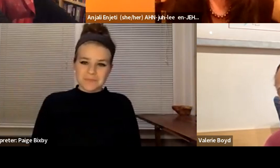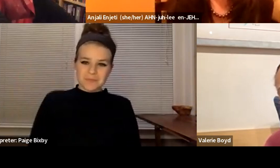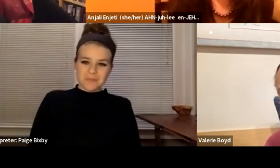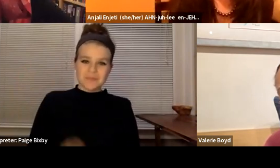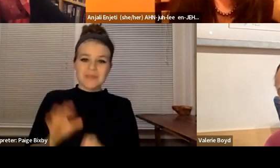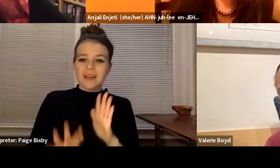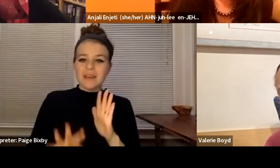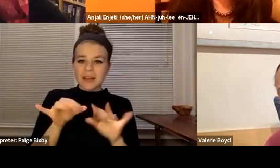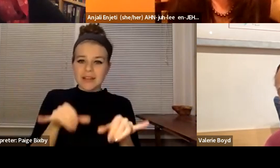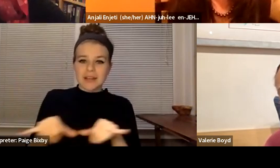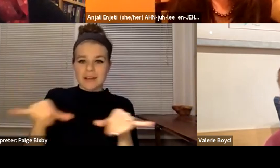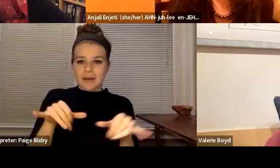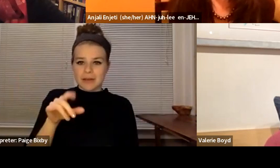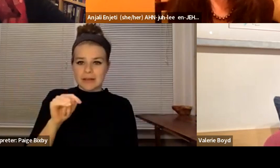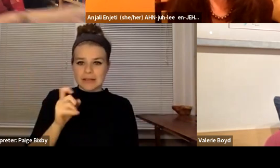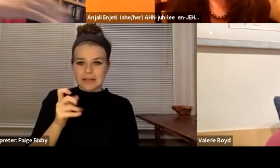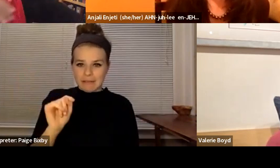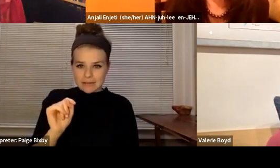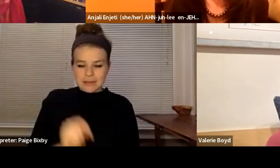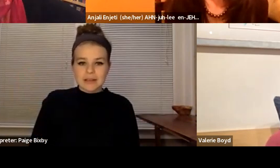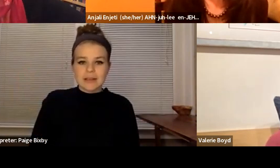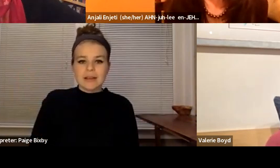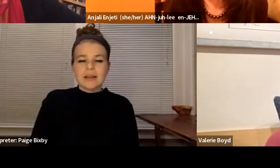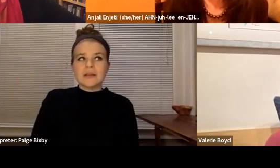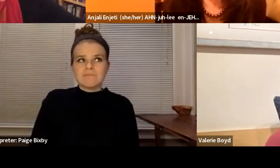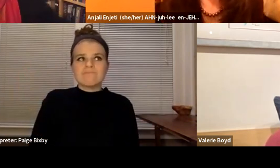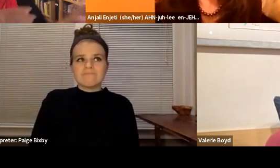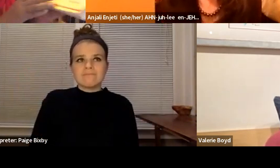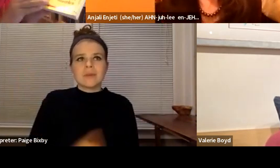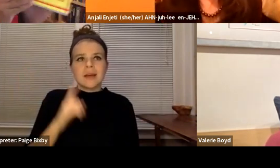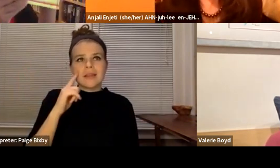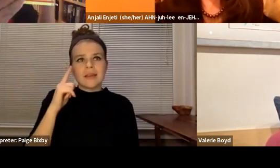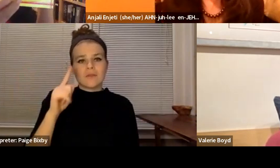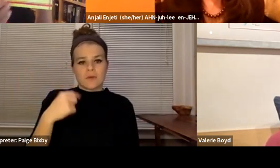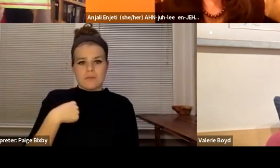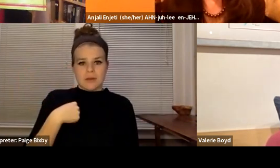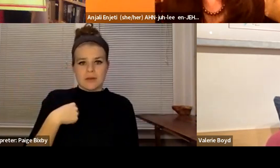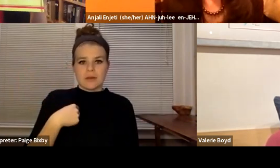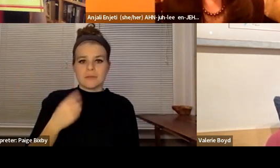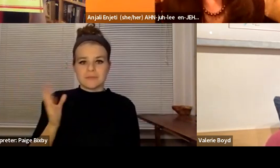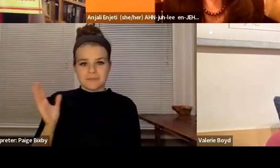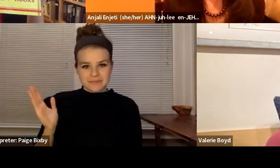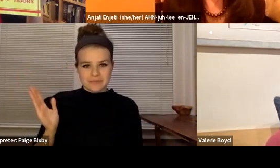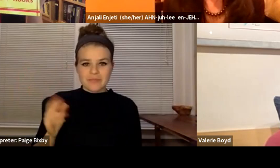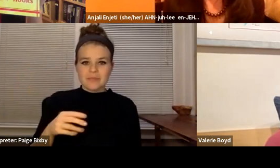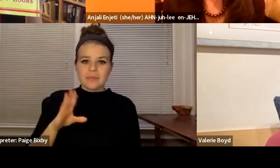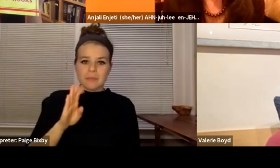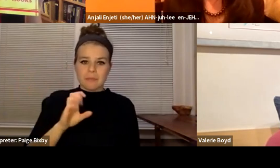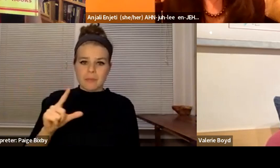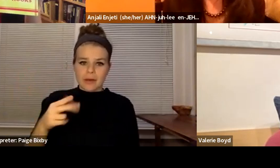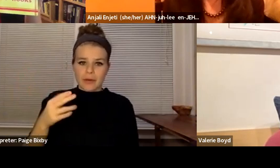Finding common texts. And I think for me, bell hooks was so